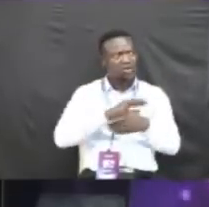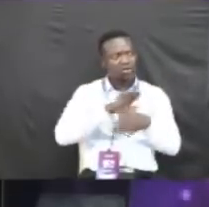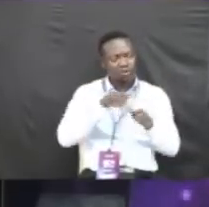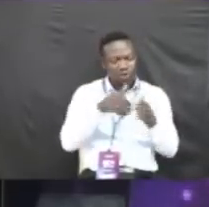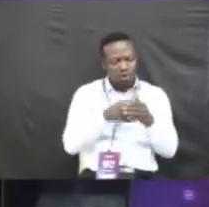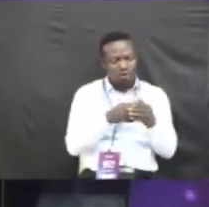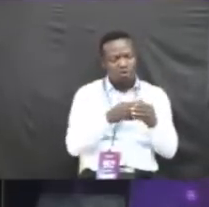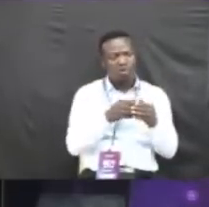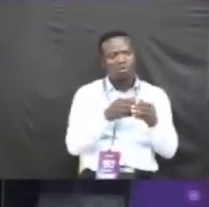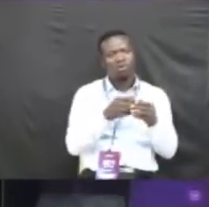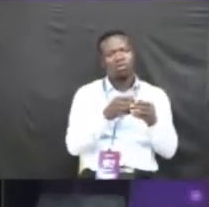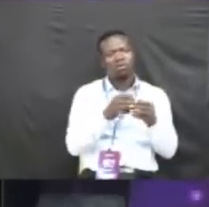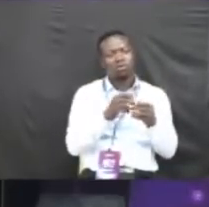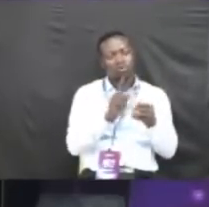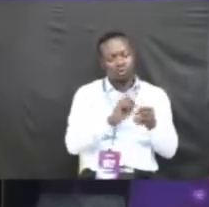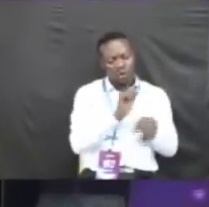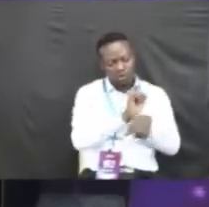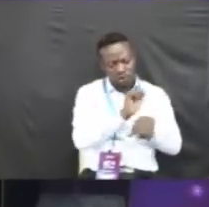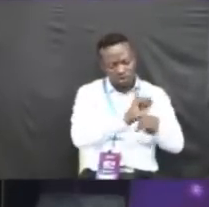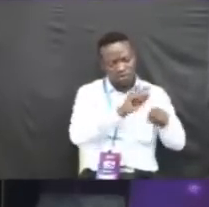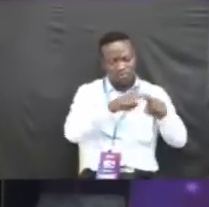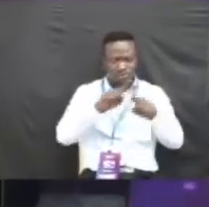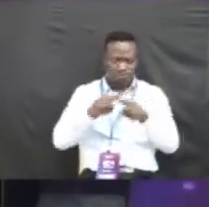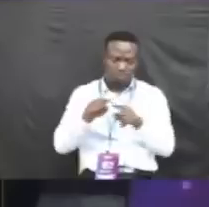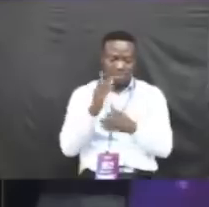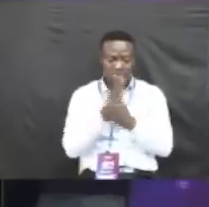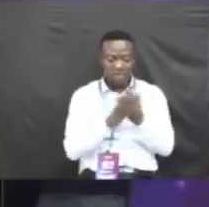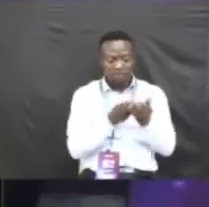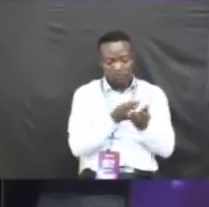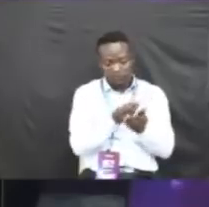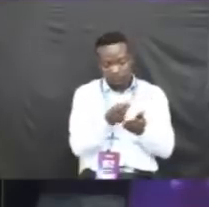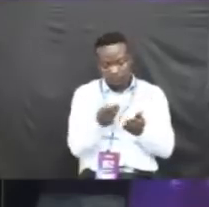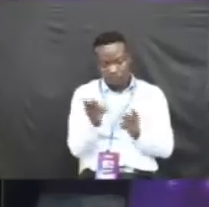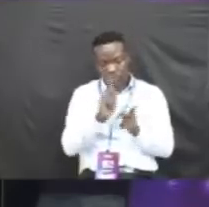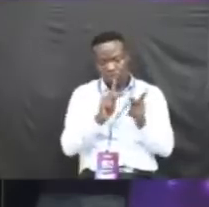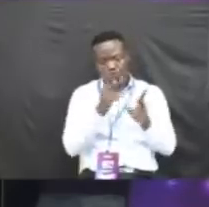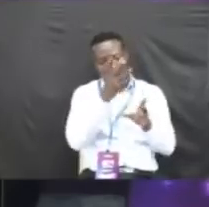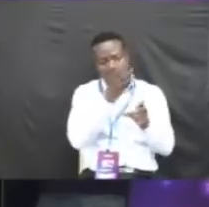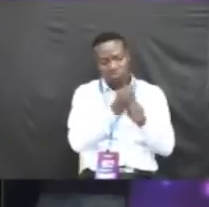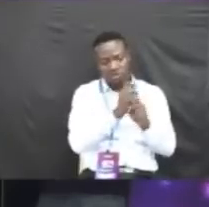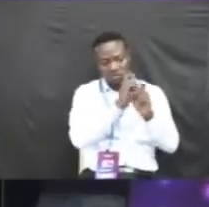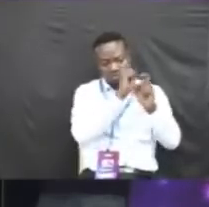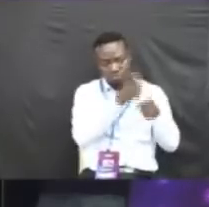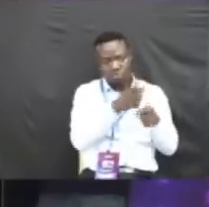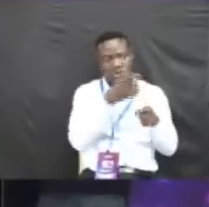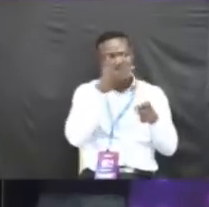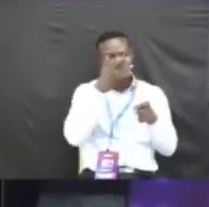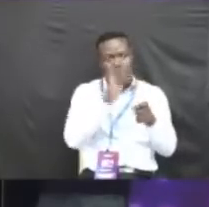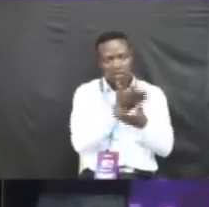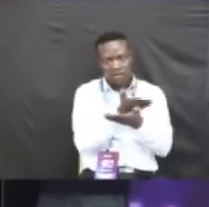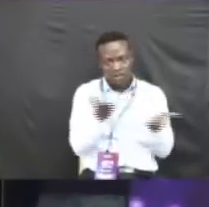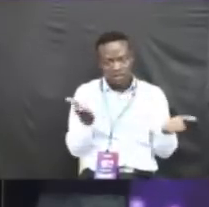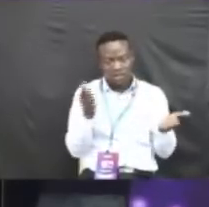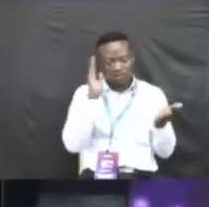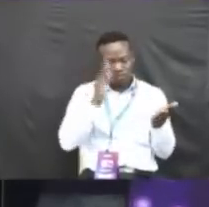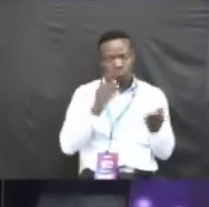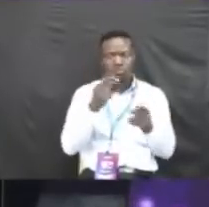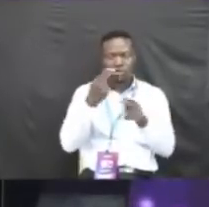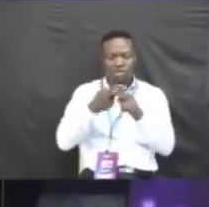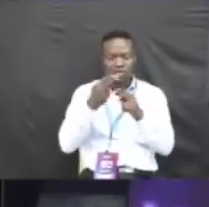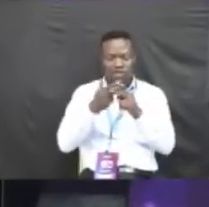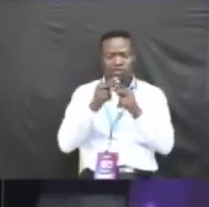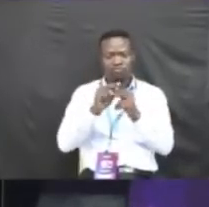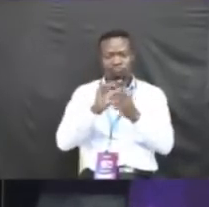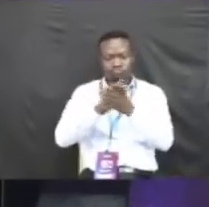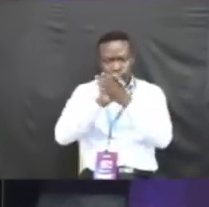endeavor. Few of such people who receive awards are hearing acknowledged and